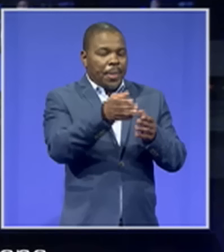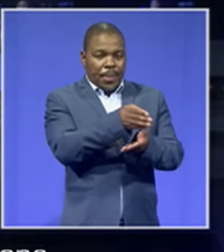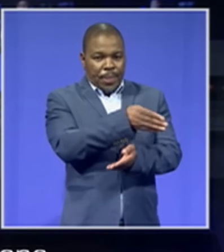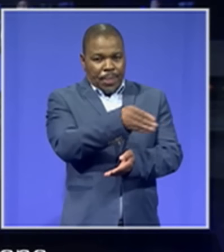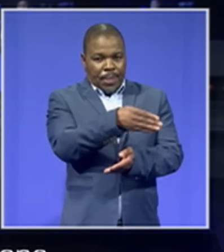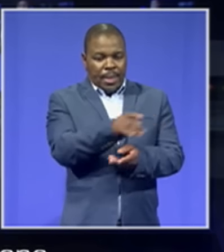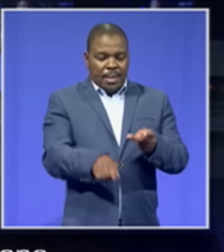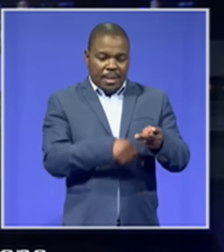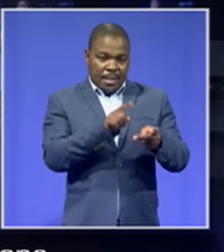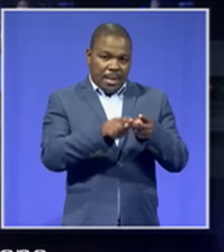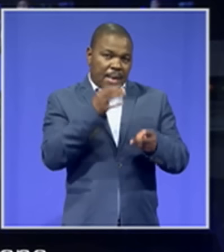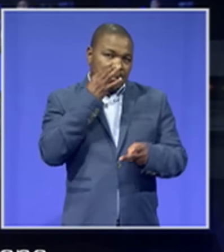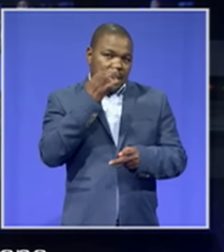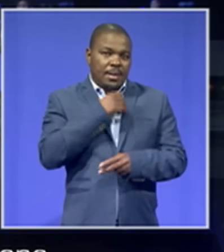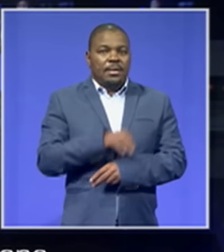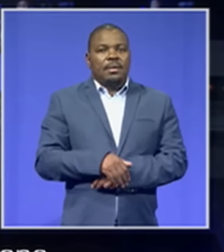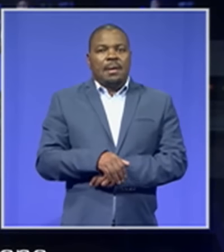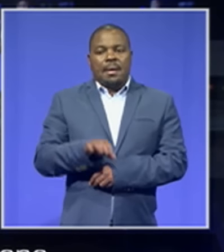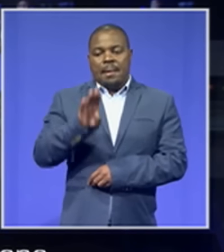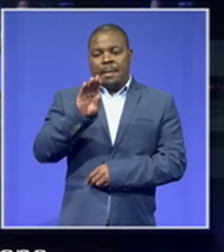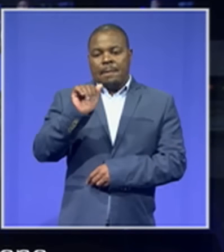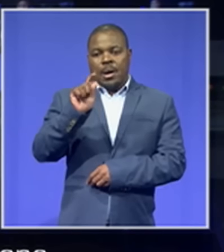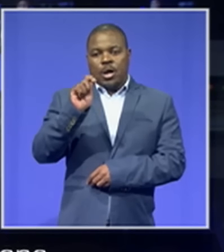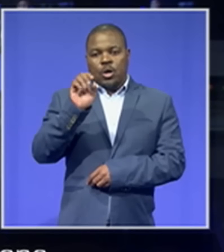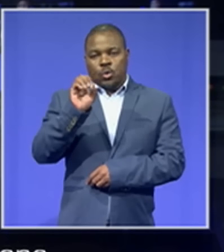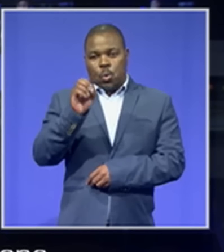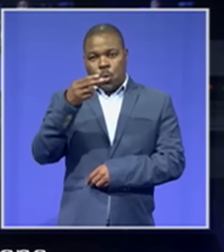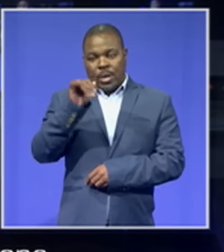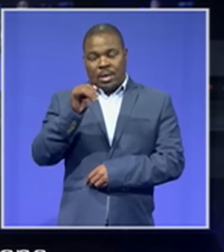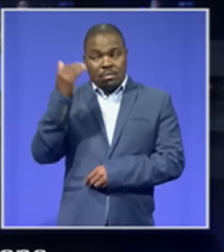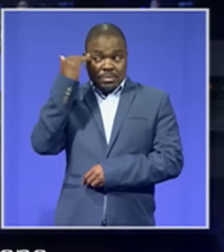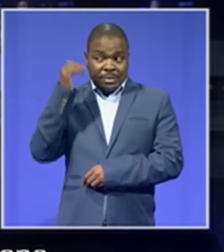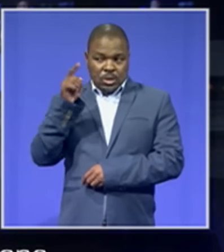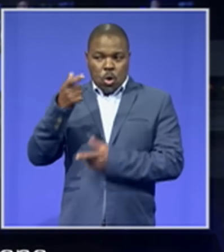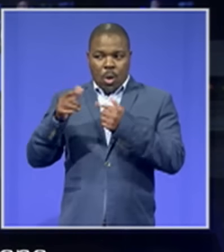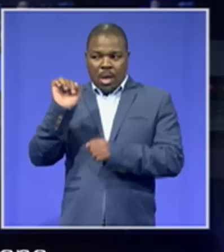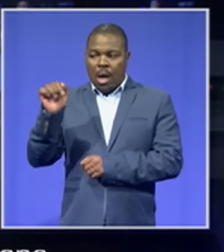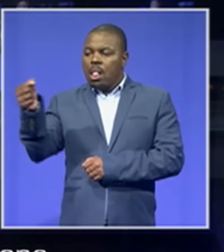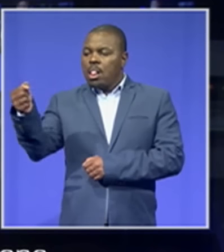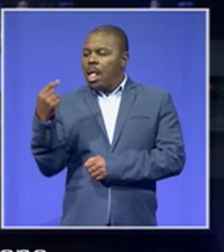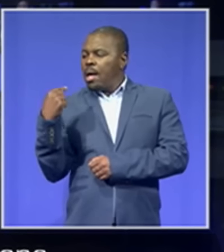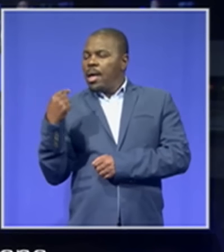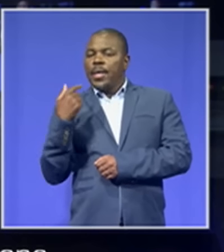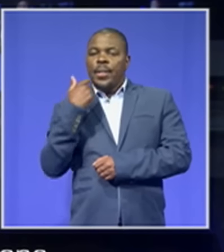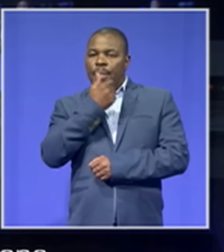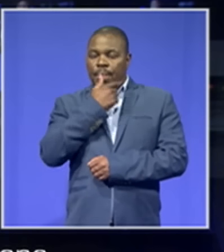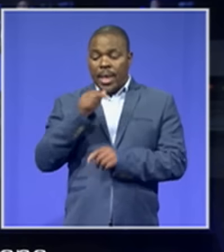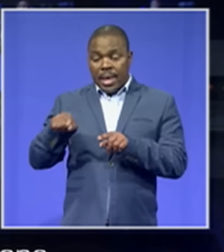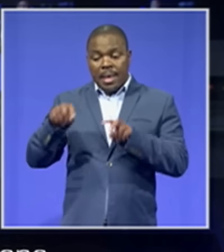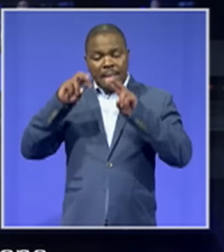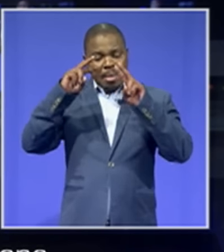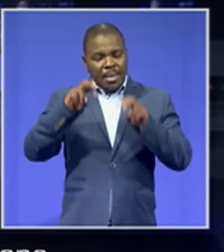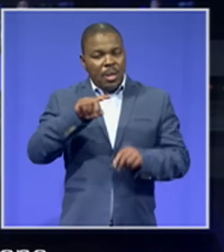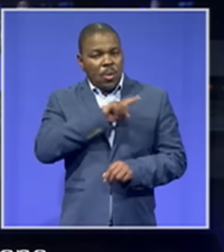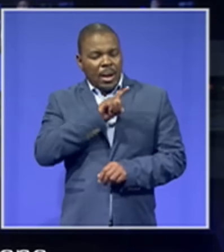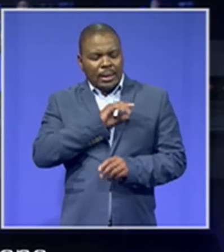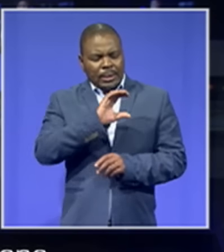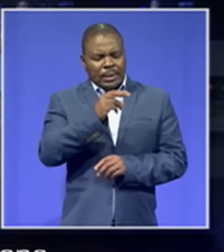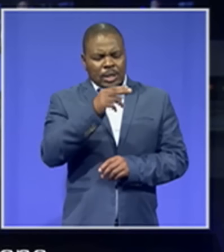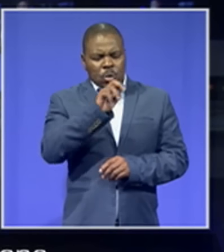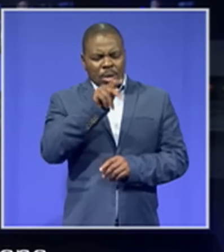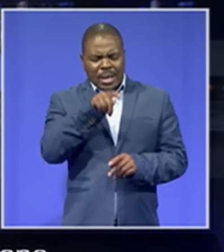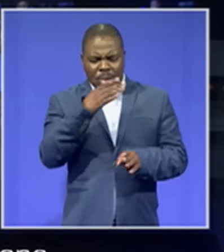supa hore kemedi ya molao ya Advocate Shamila Batoi e thontswe maobane ana matsho. Dipatlisiso tsena di batlisisa bokgoni ba Chauke